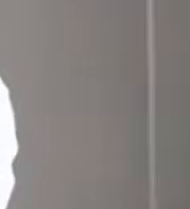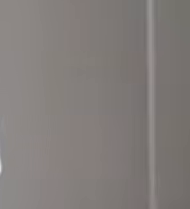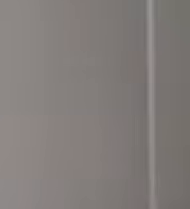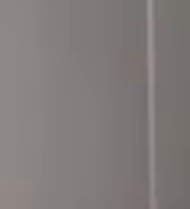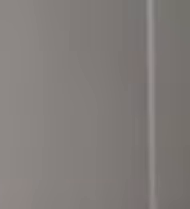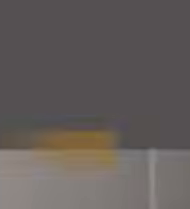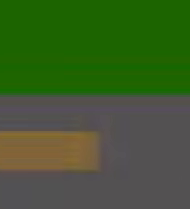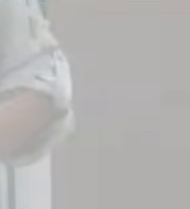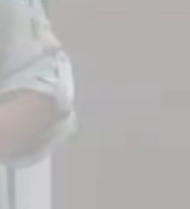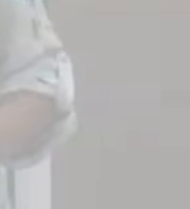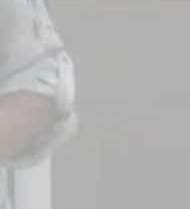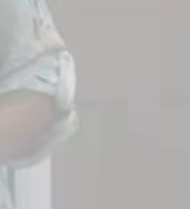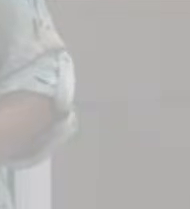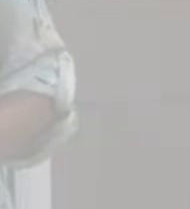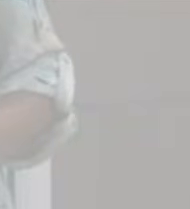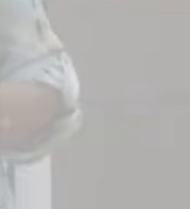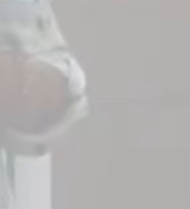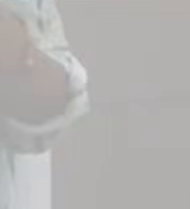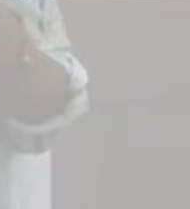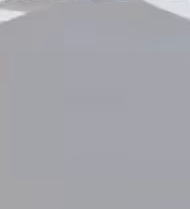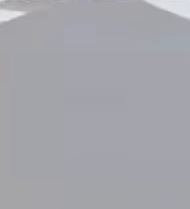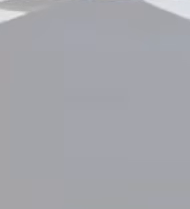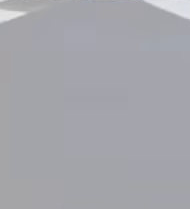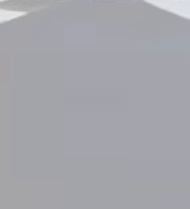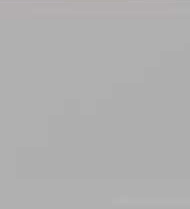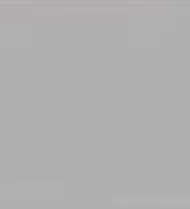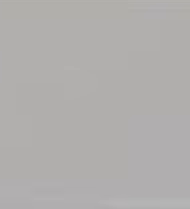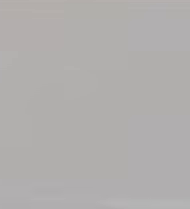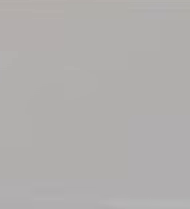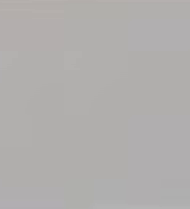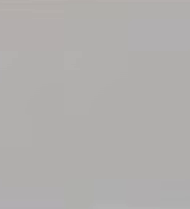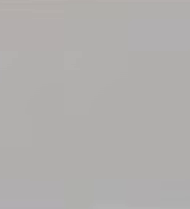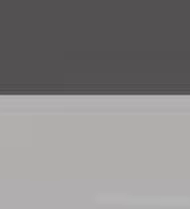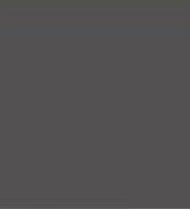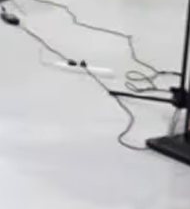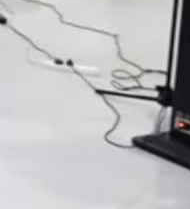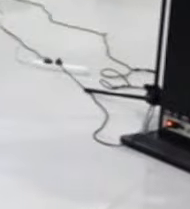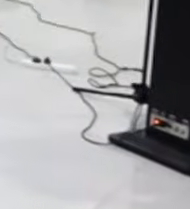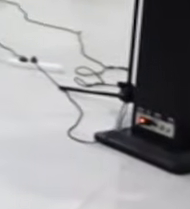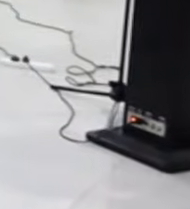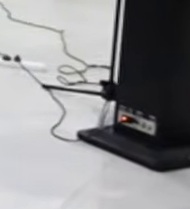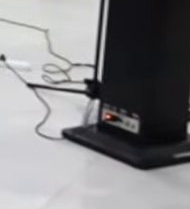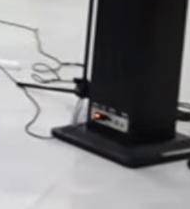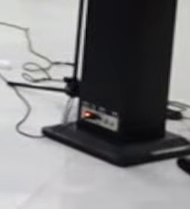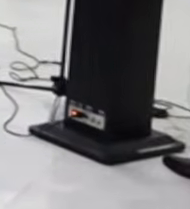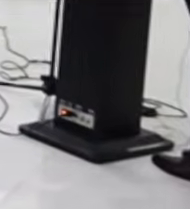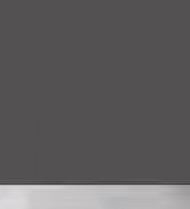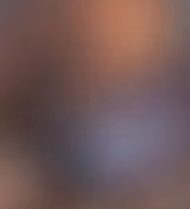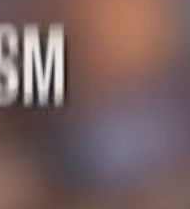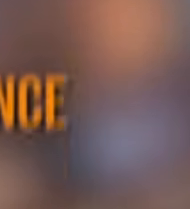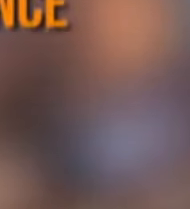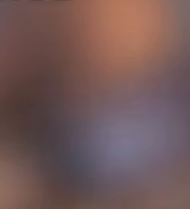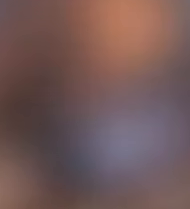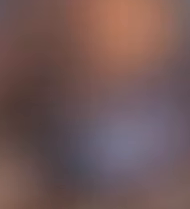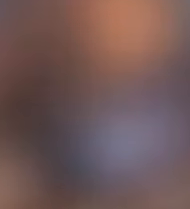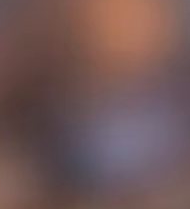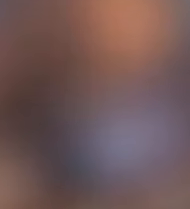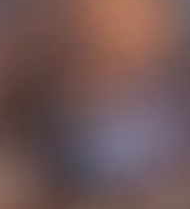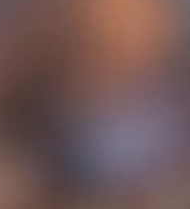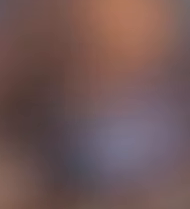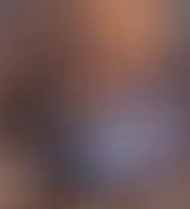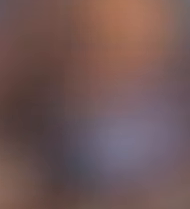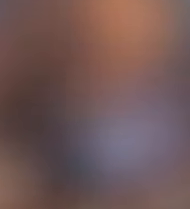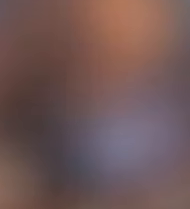legislative capacity, oversight effectiveness, research, and parliamentary innovation, institutionalizing